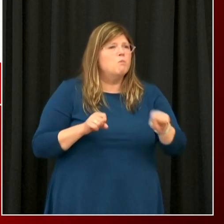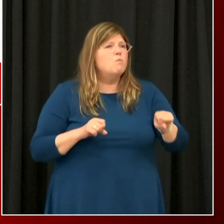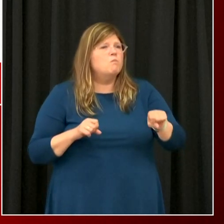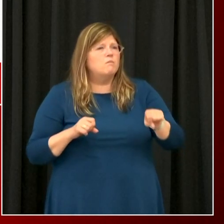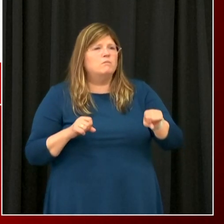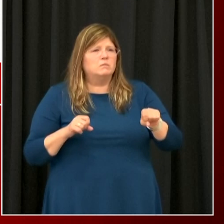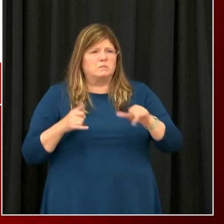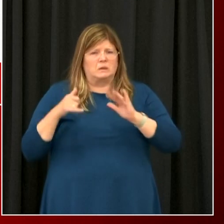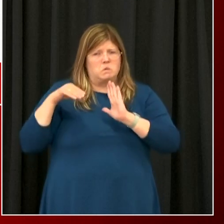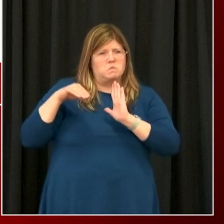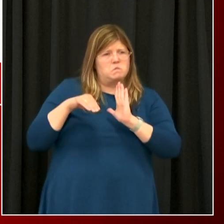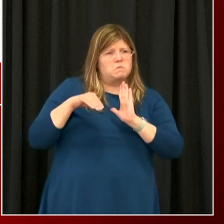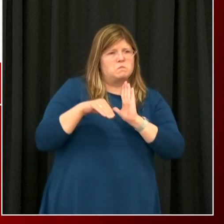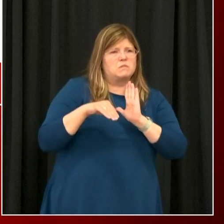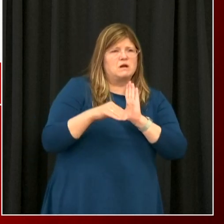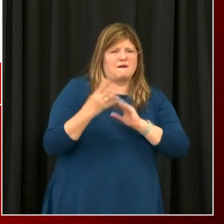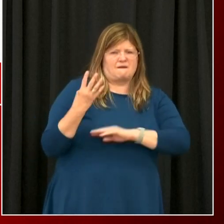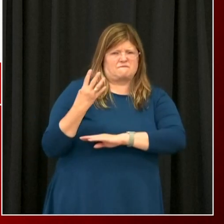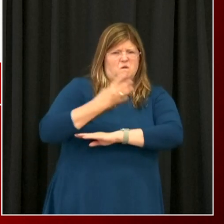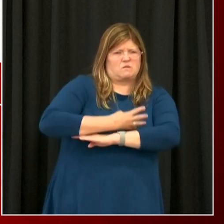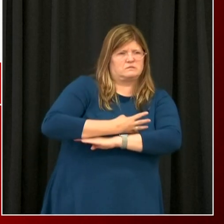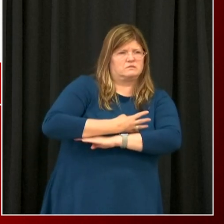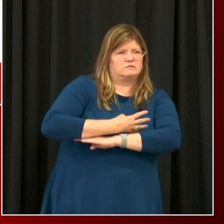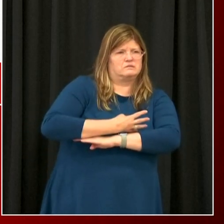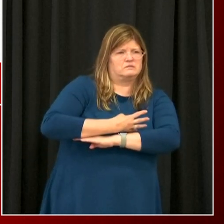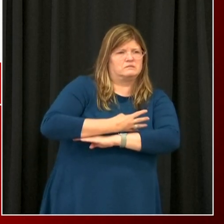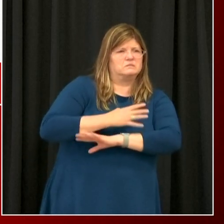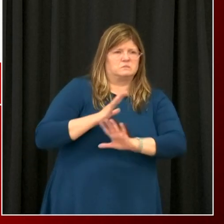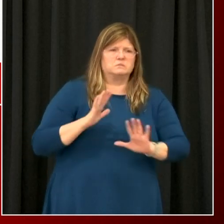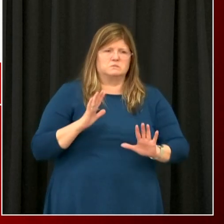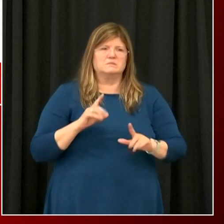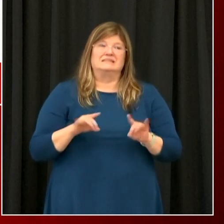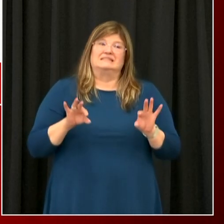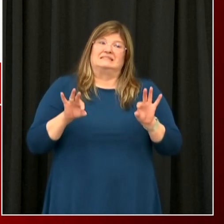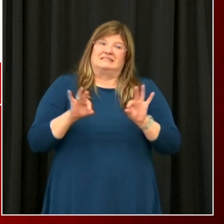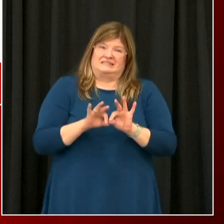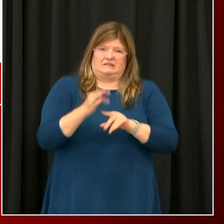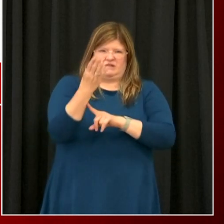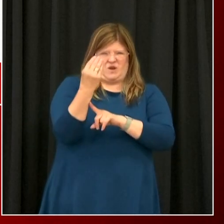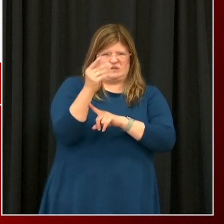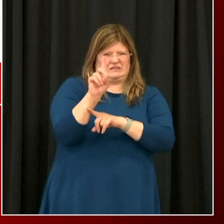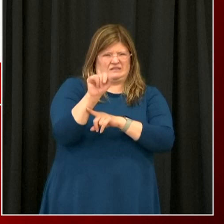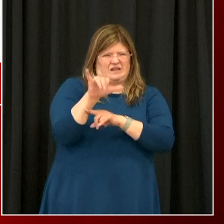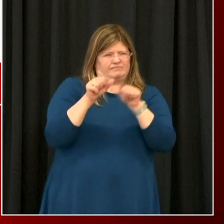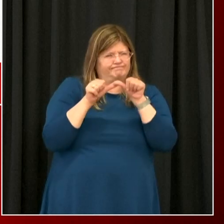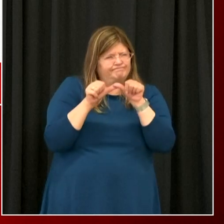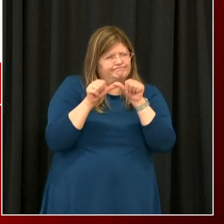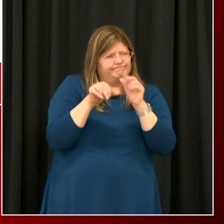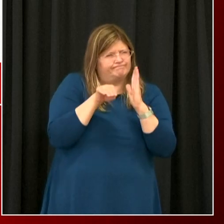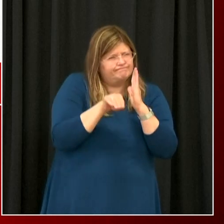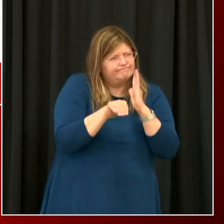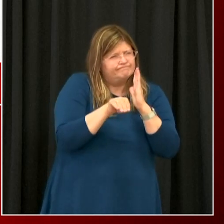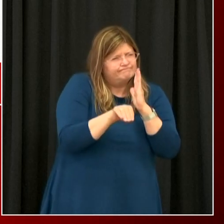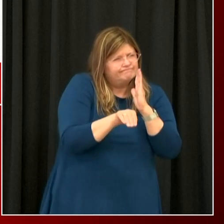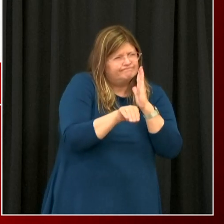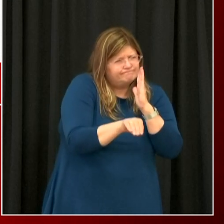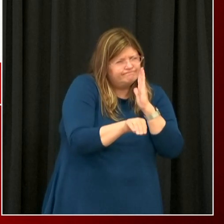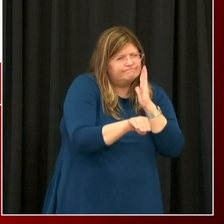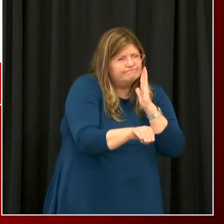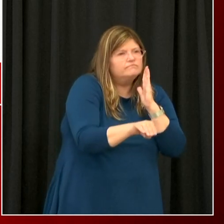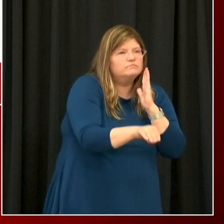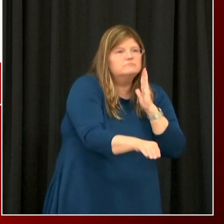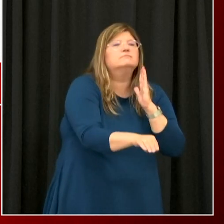4 days, but really beginning to see 14 days of decline associated with the phased reopening would